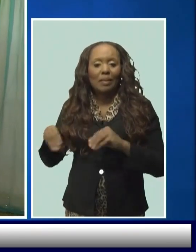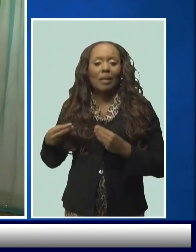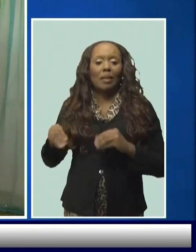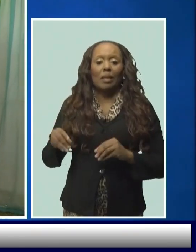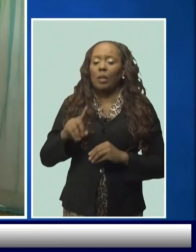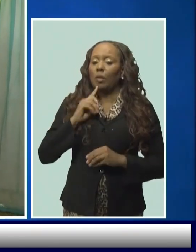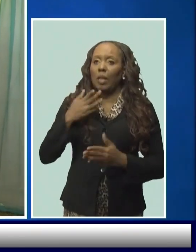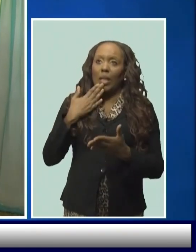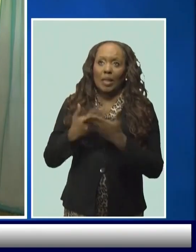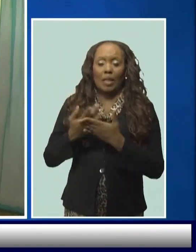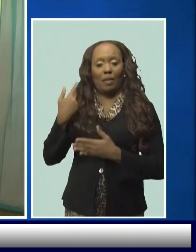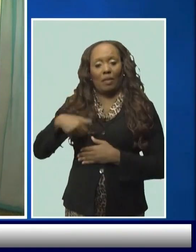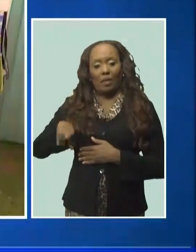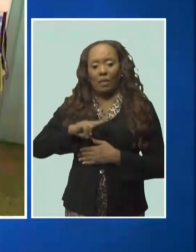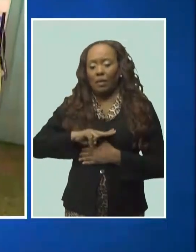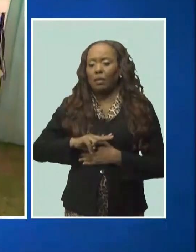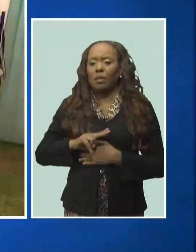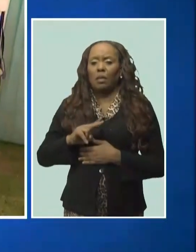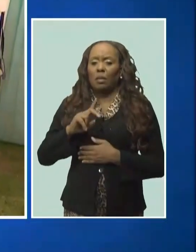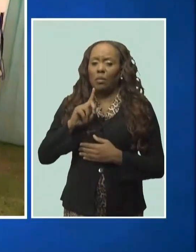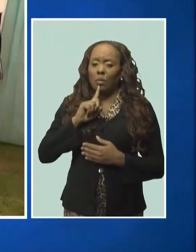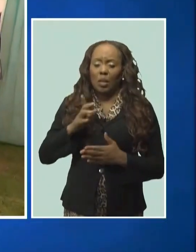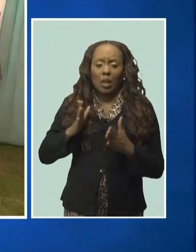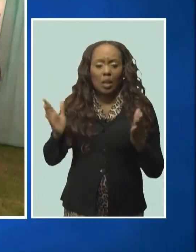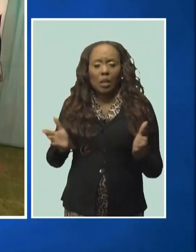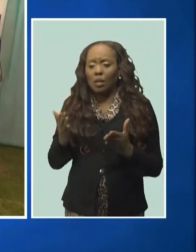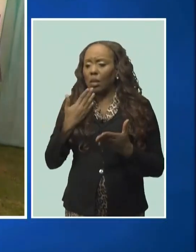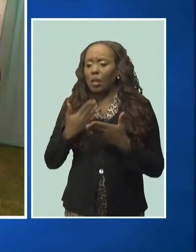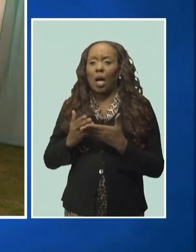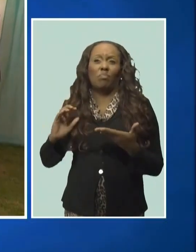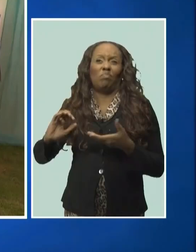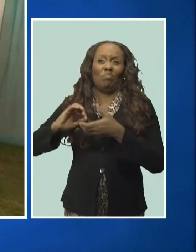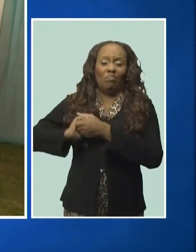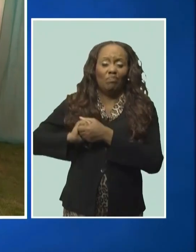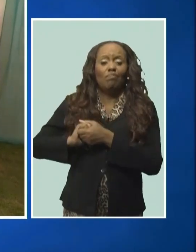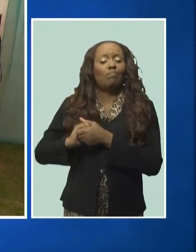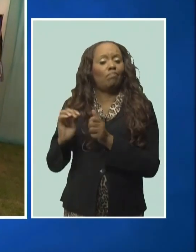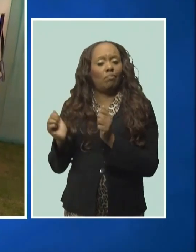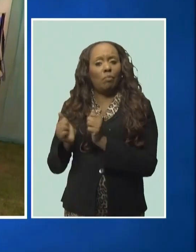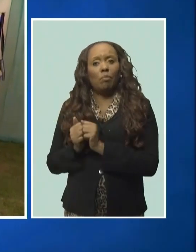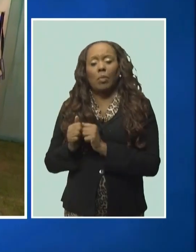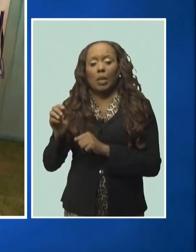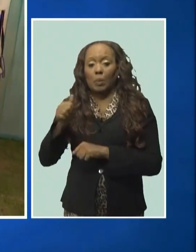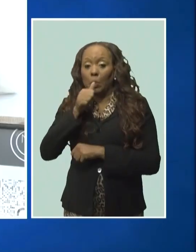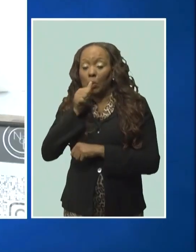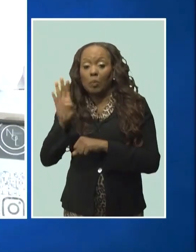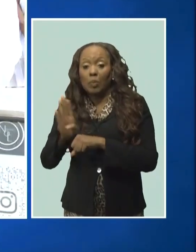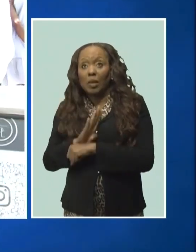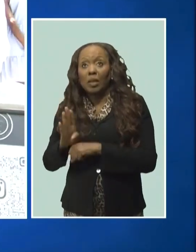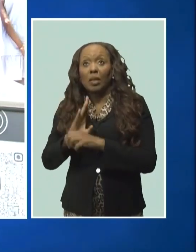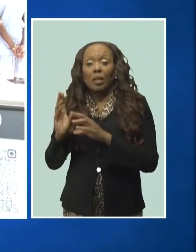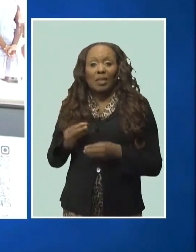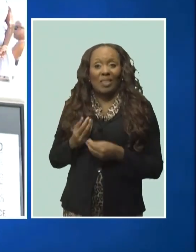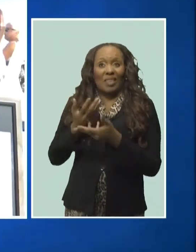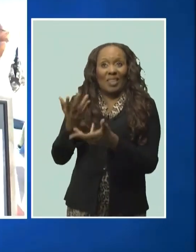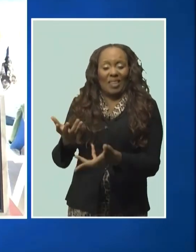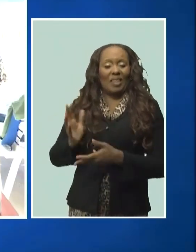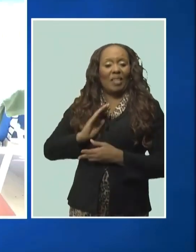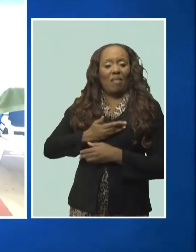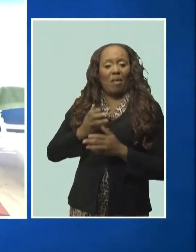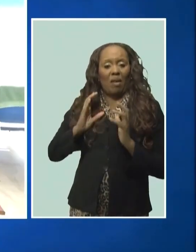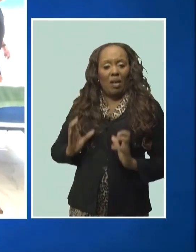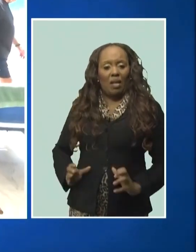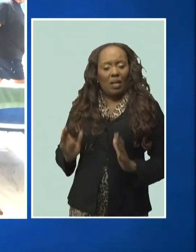really encourage these type of partnerships and collaborations with the private sector to give our clients access